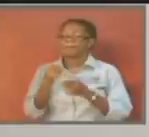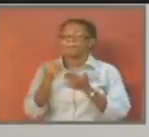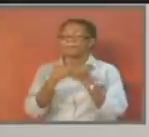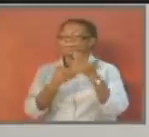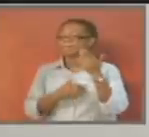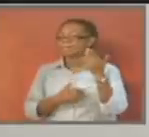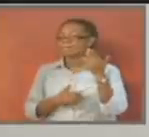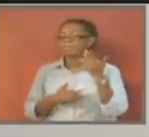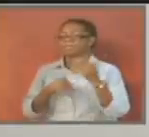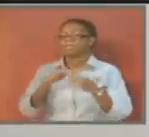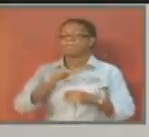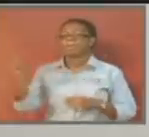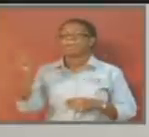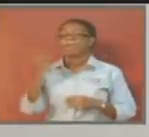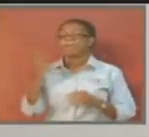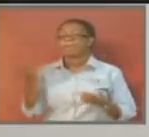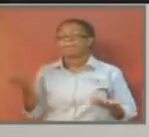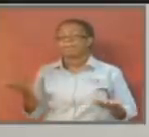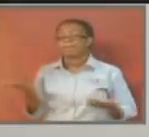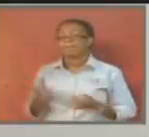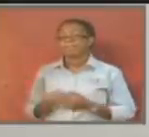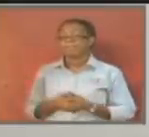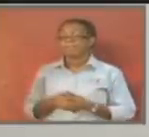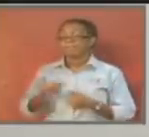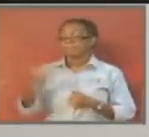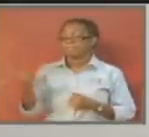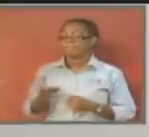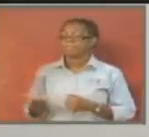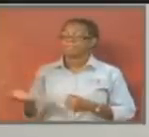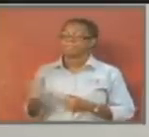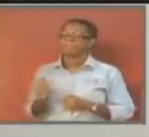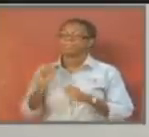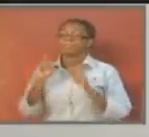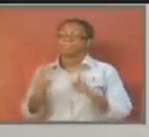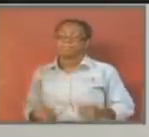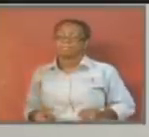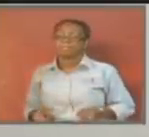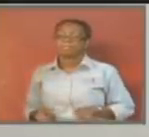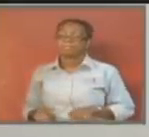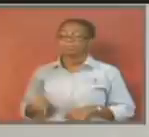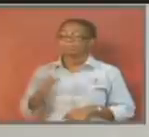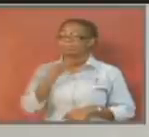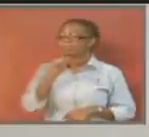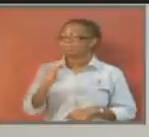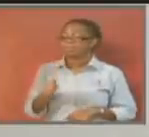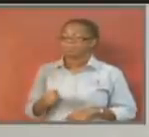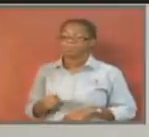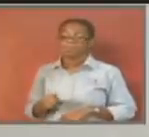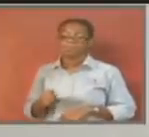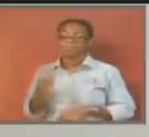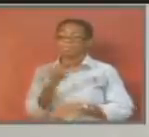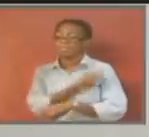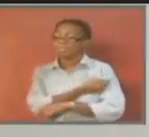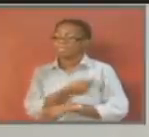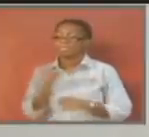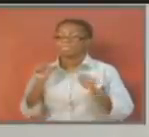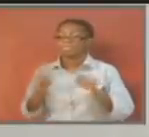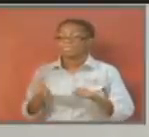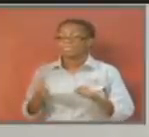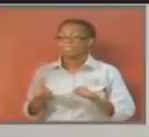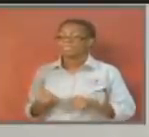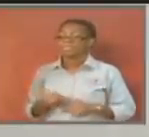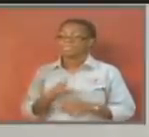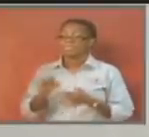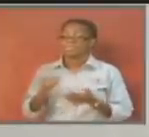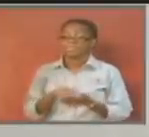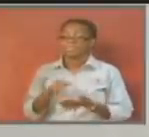that that person, should I say, was not even supposed to be vaccinated at that center. They were supposed to be vaccinated